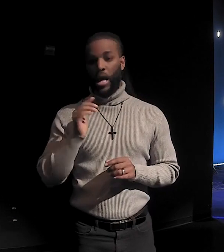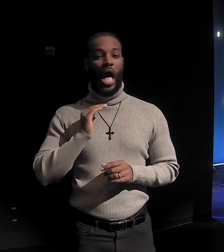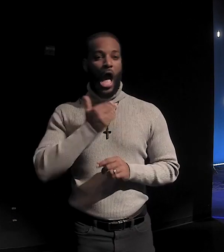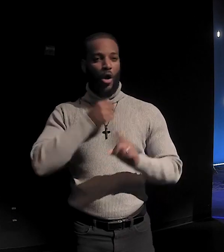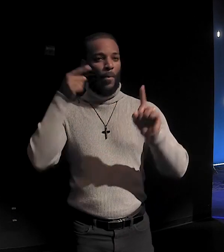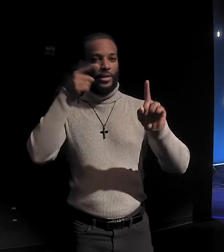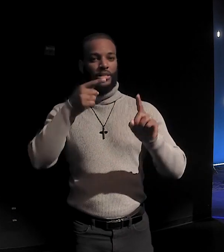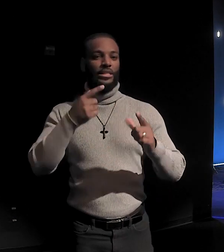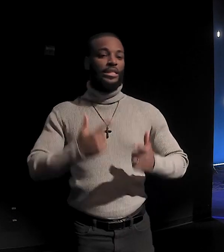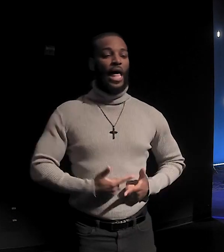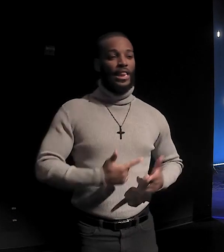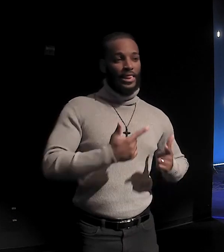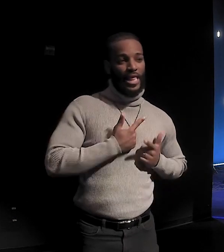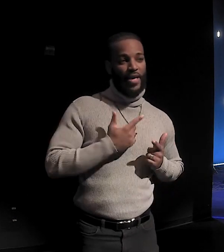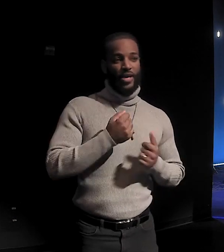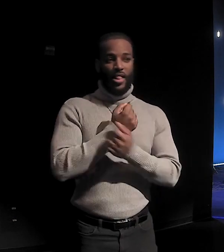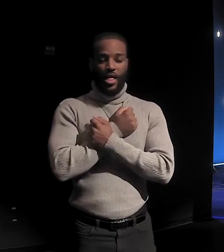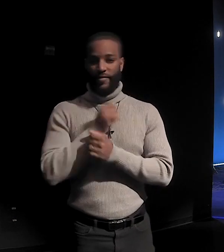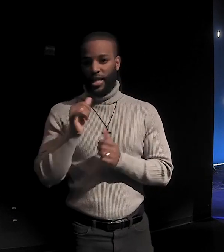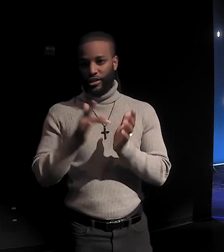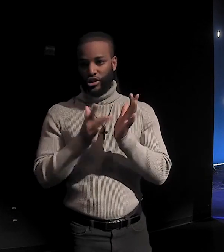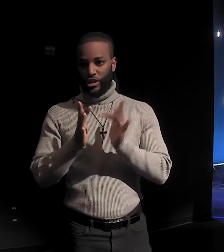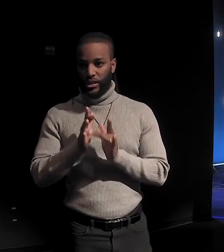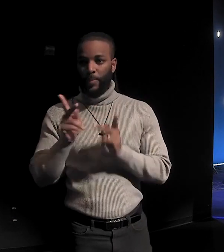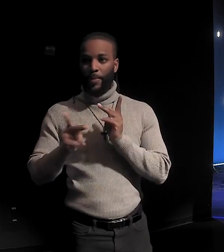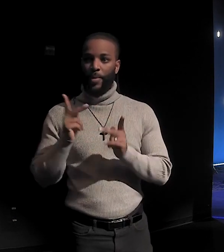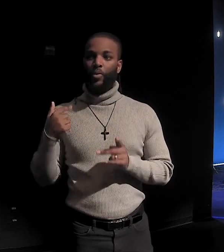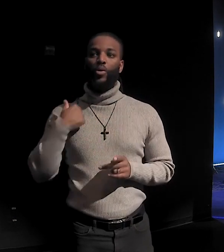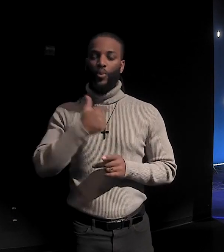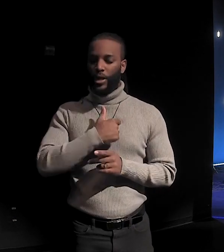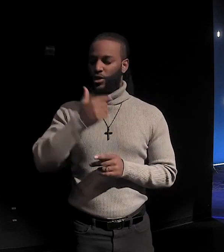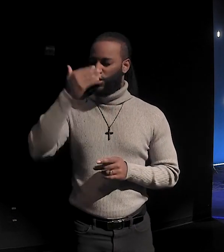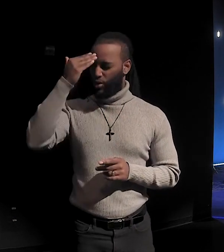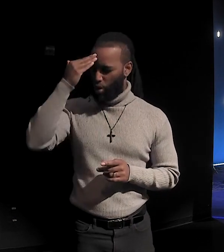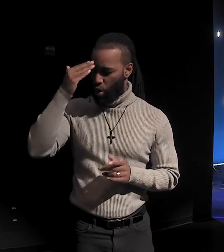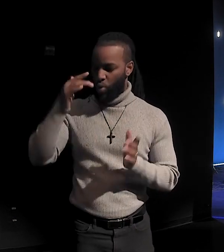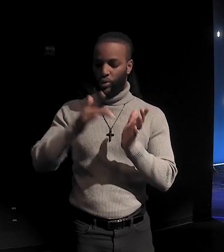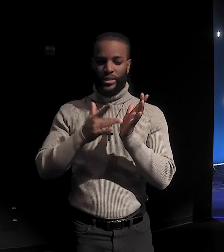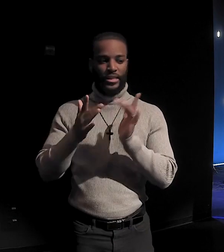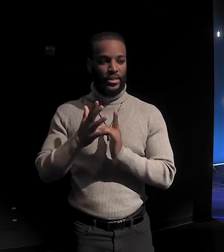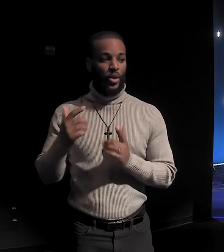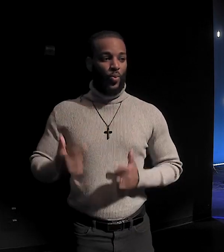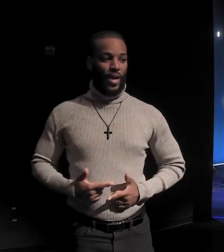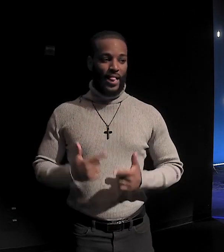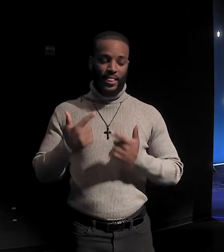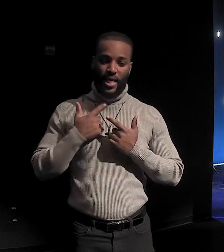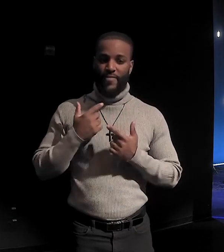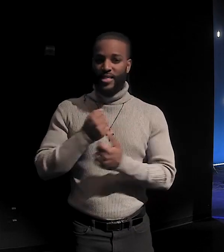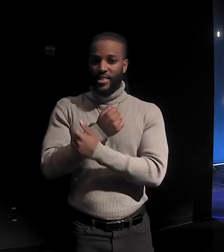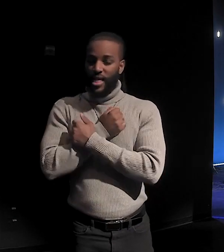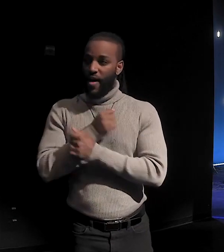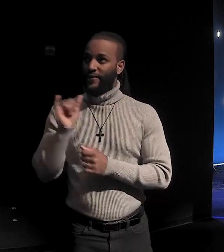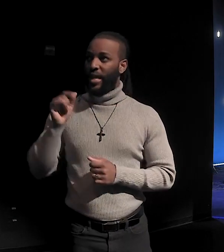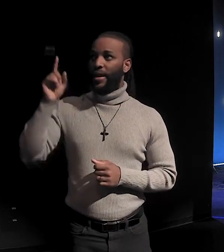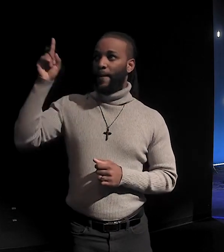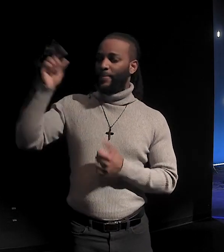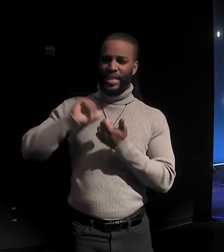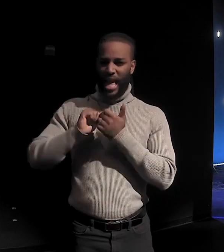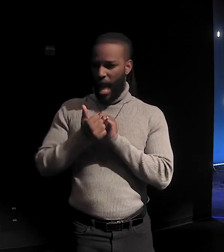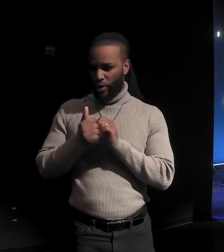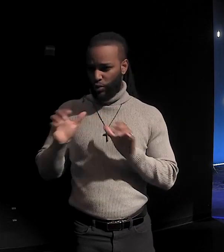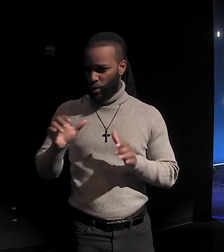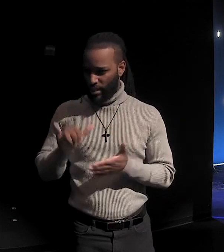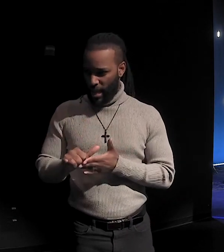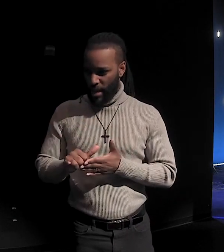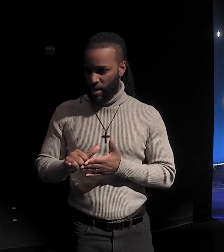is to live and love like Jesus, to be people that so know Jesus and connect with Jesus, that we live and love like him. And the way to do that